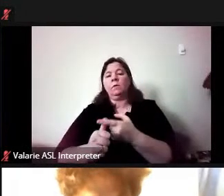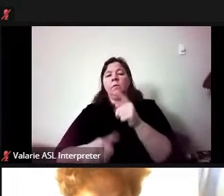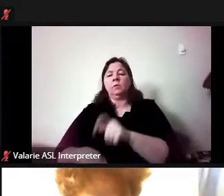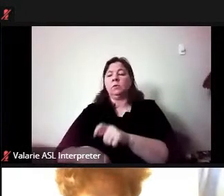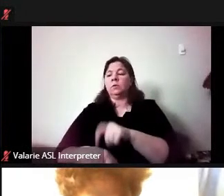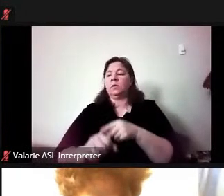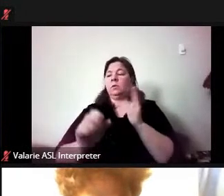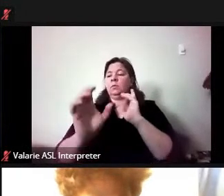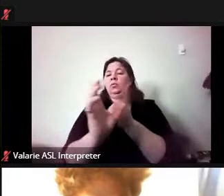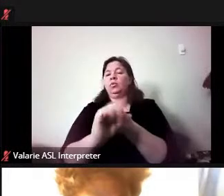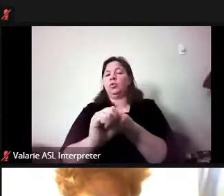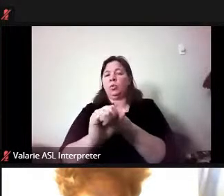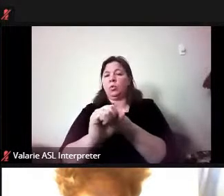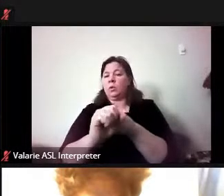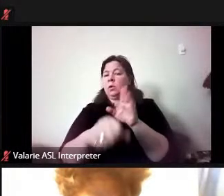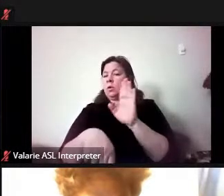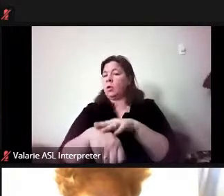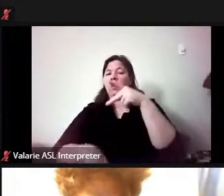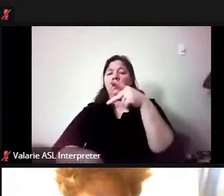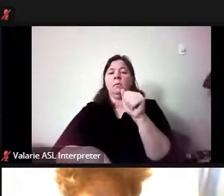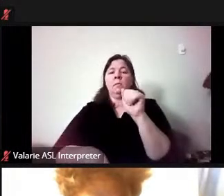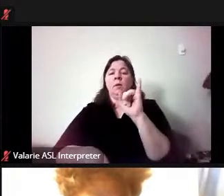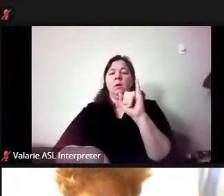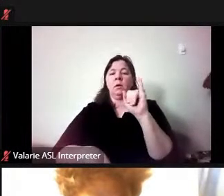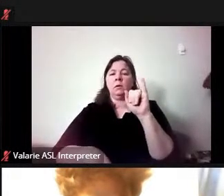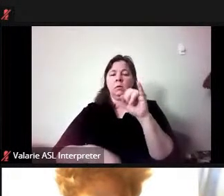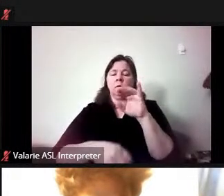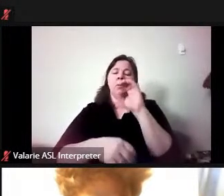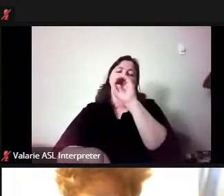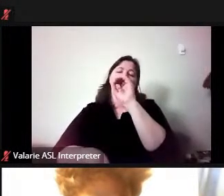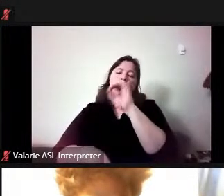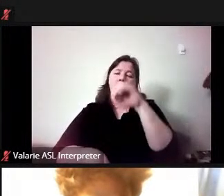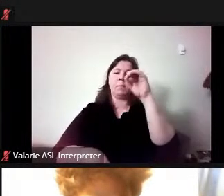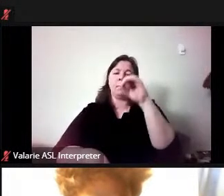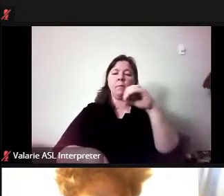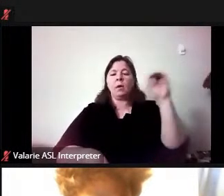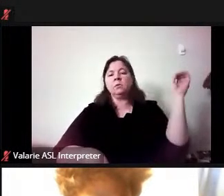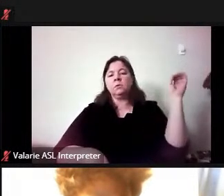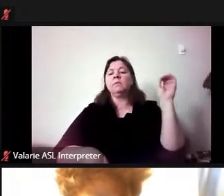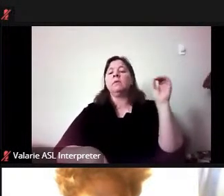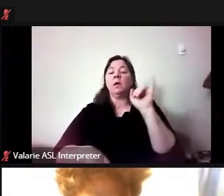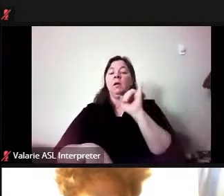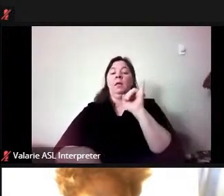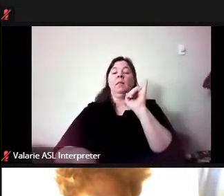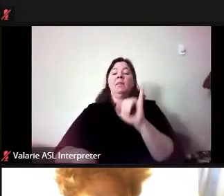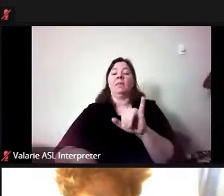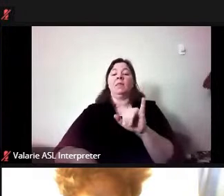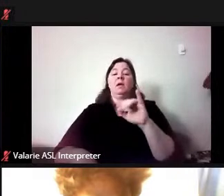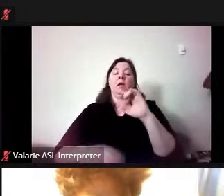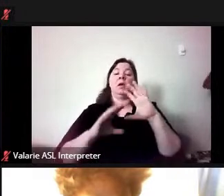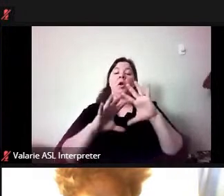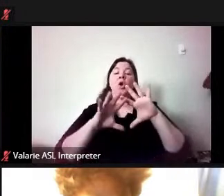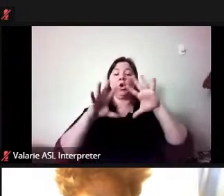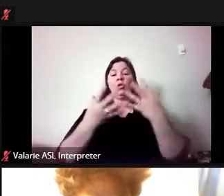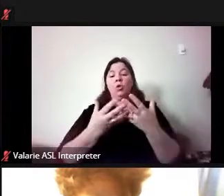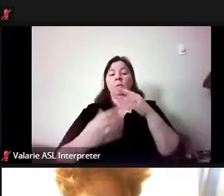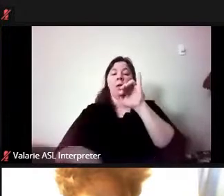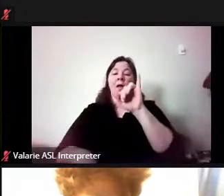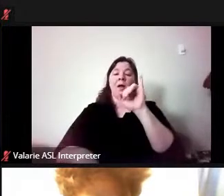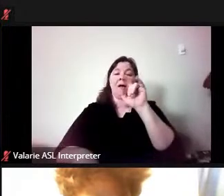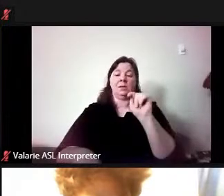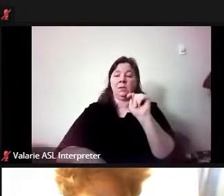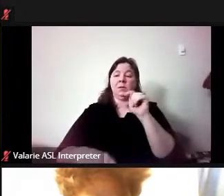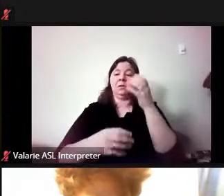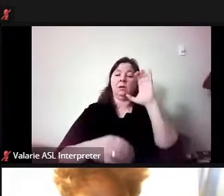do with Onpassive, just to give you a quick breakdown of what Onpassive is. Onpassive is a global IT